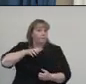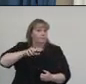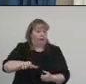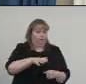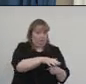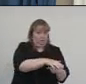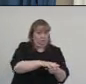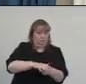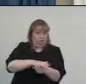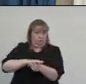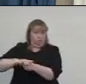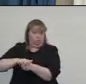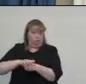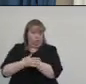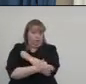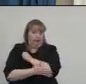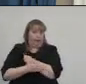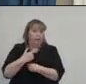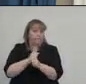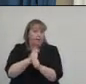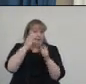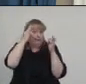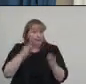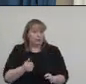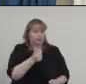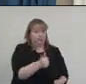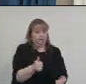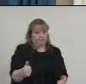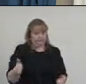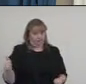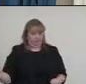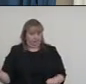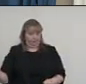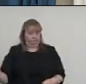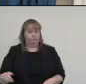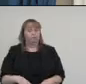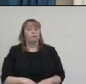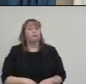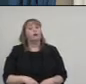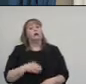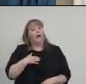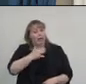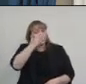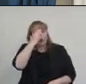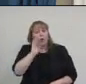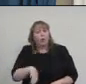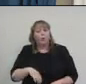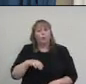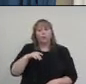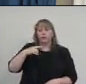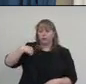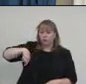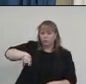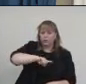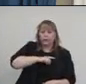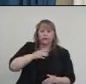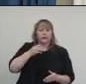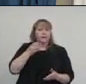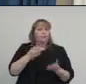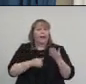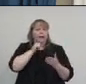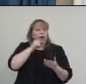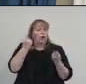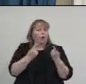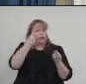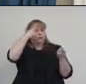decision-making that sets us apart. We may not always agree, but we are one of the few places where political disagreements